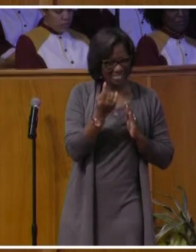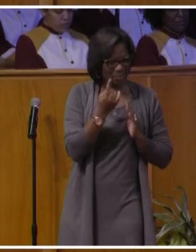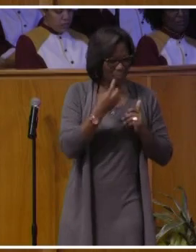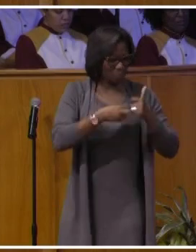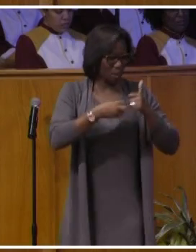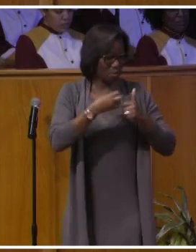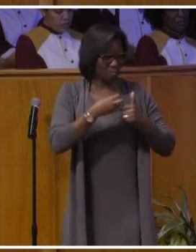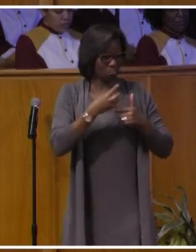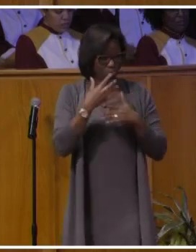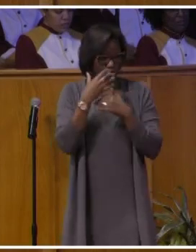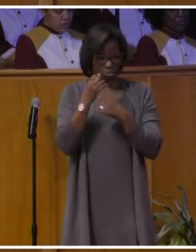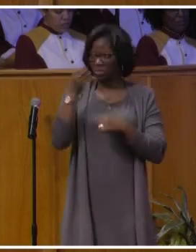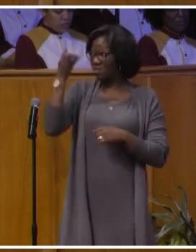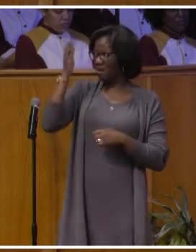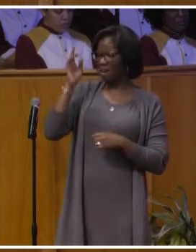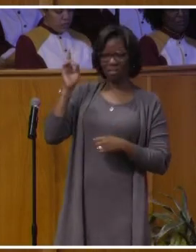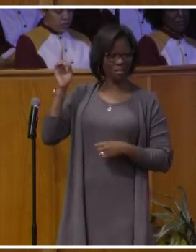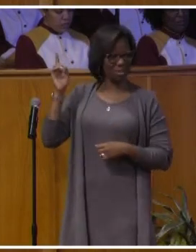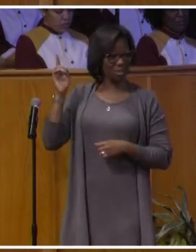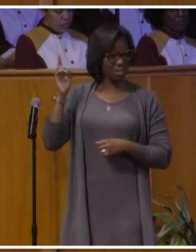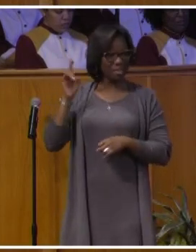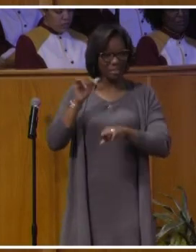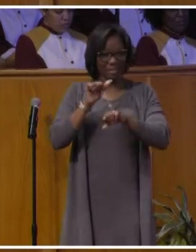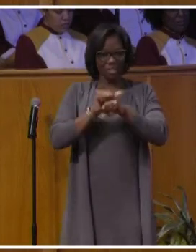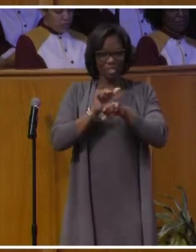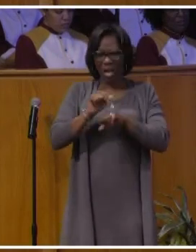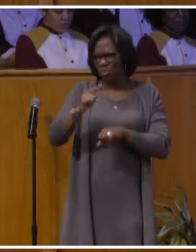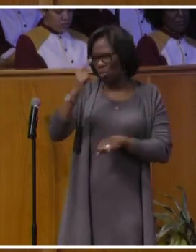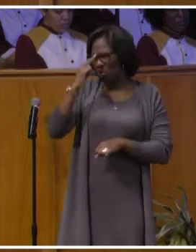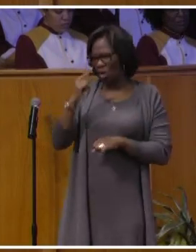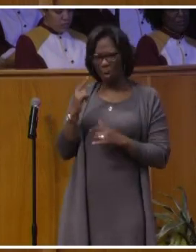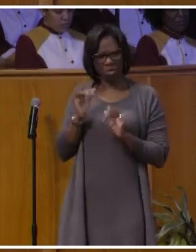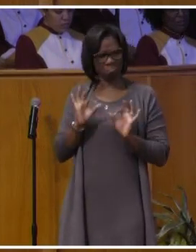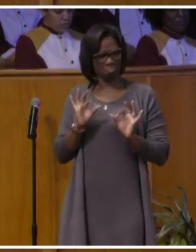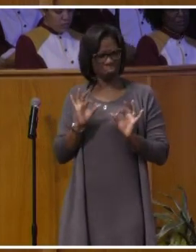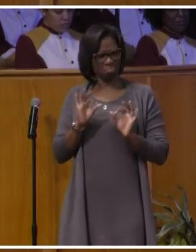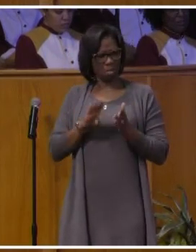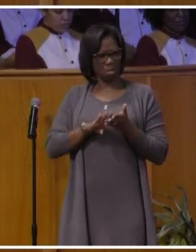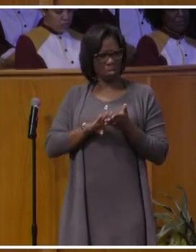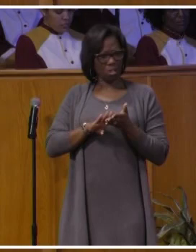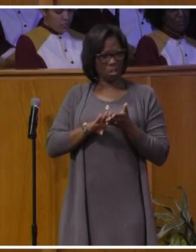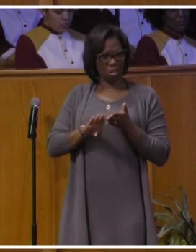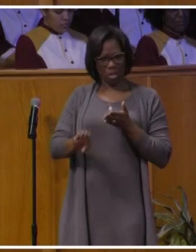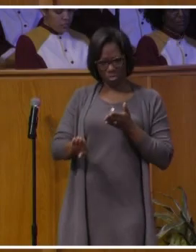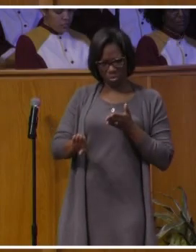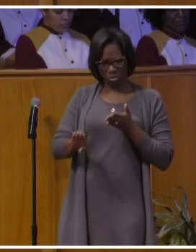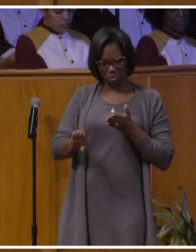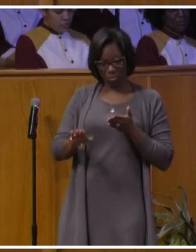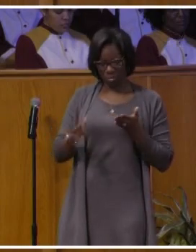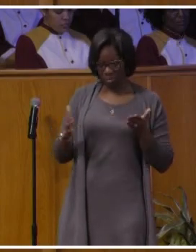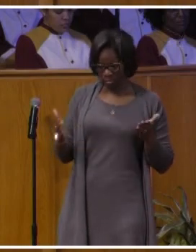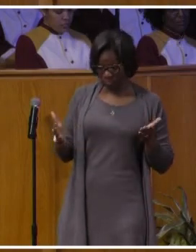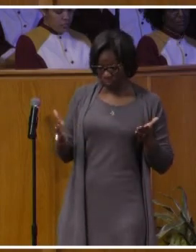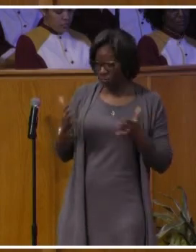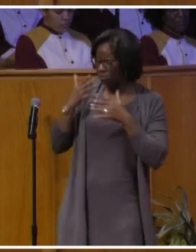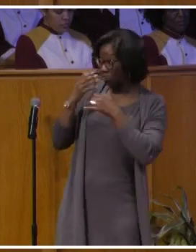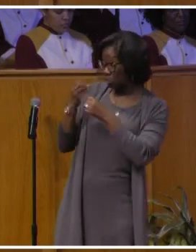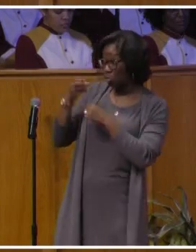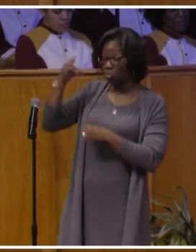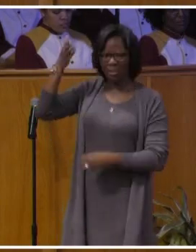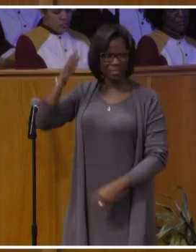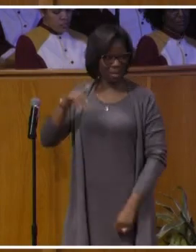God? When a job you thought was secure lays you off, do you trust God?